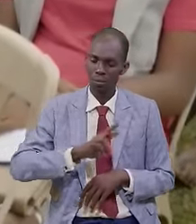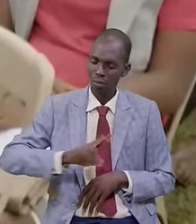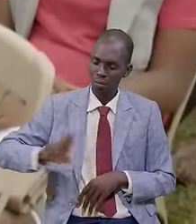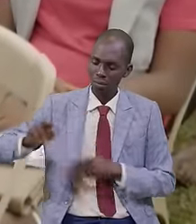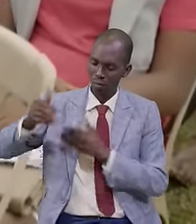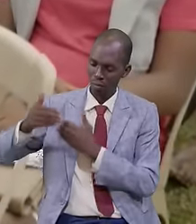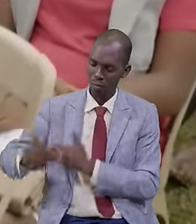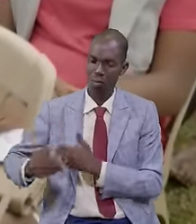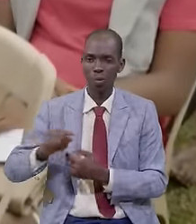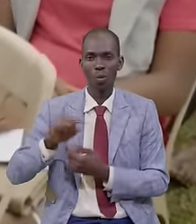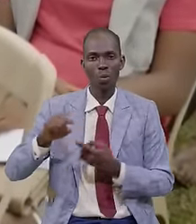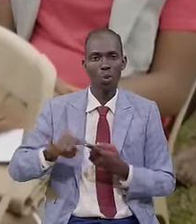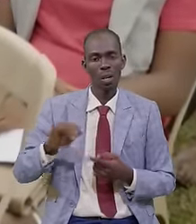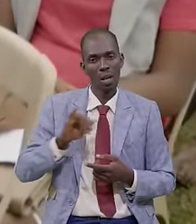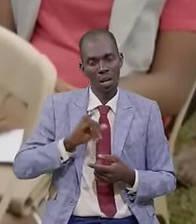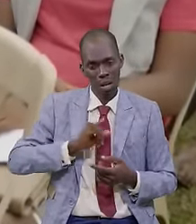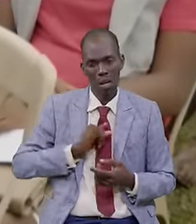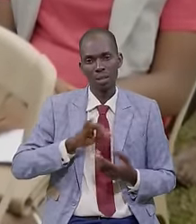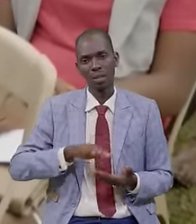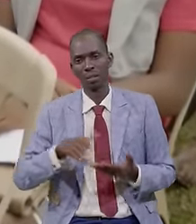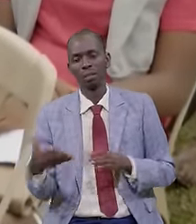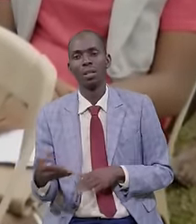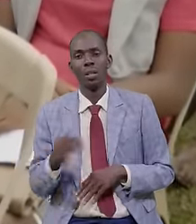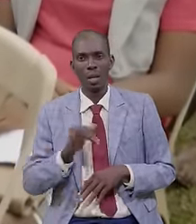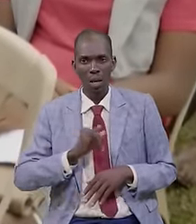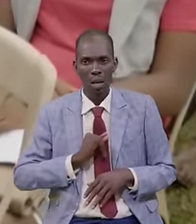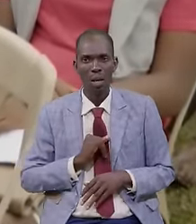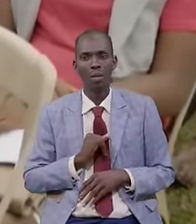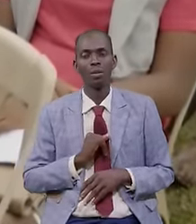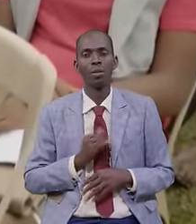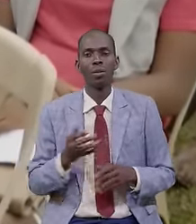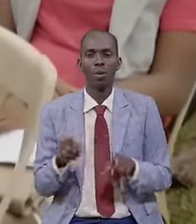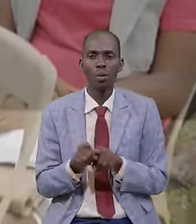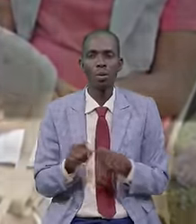there in eternity. And I say, whatever I have here,